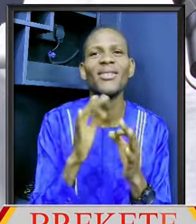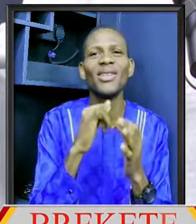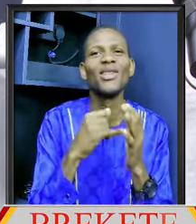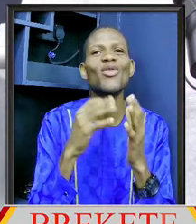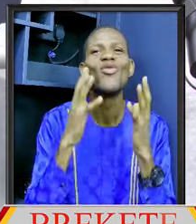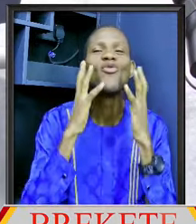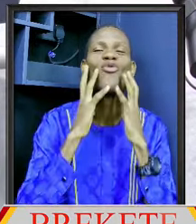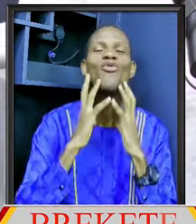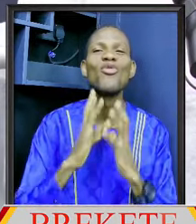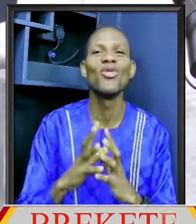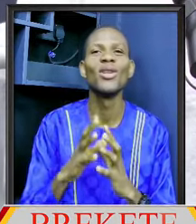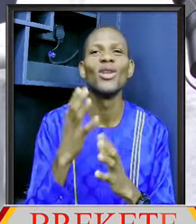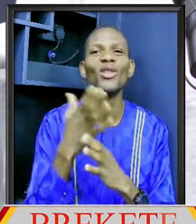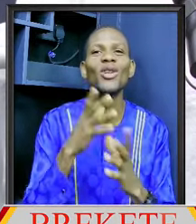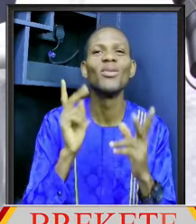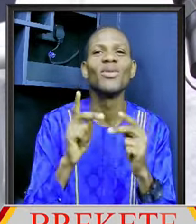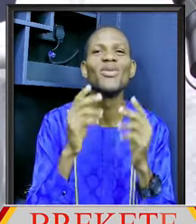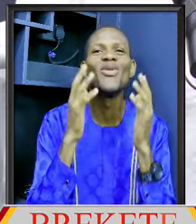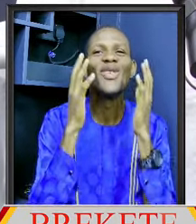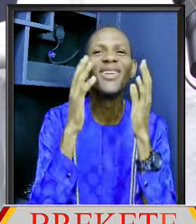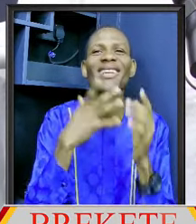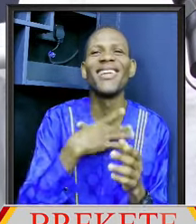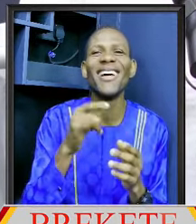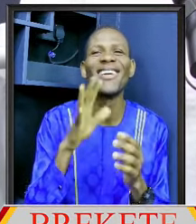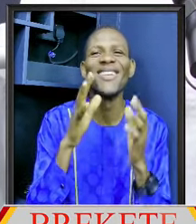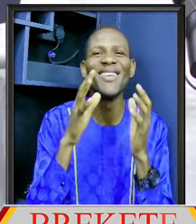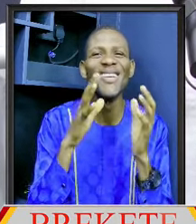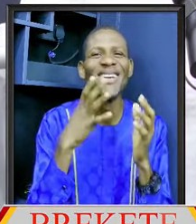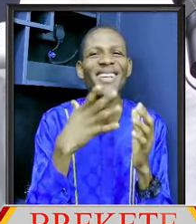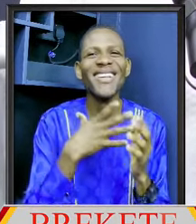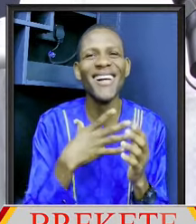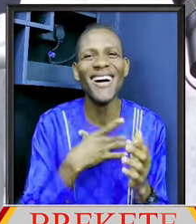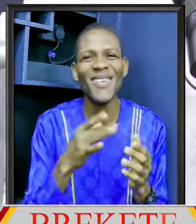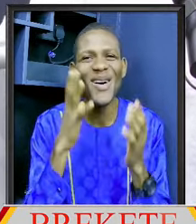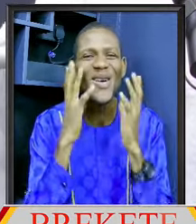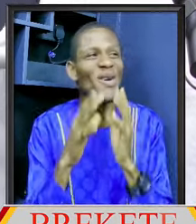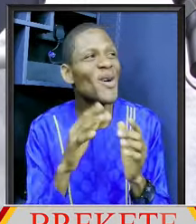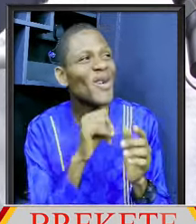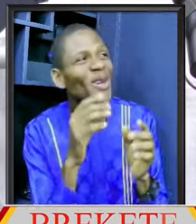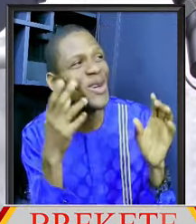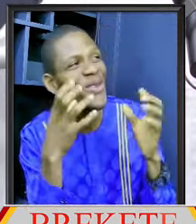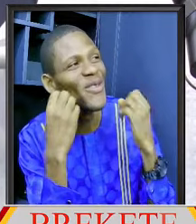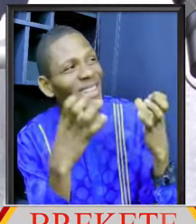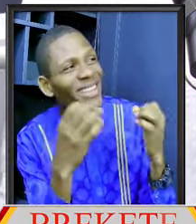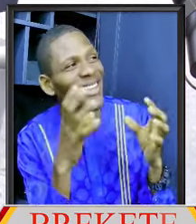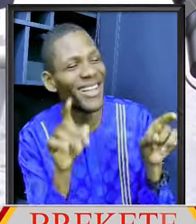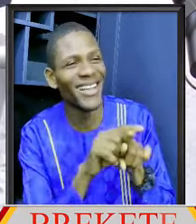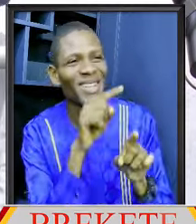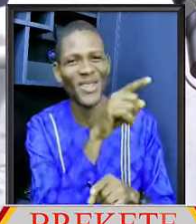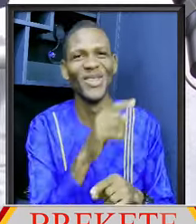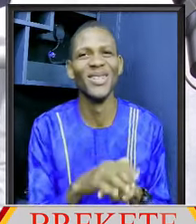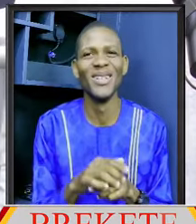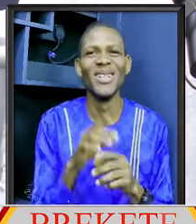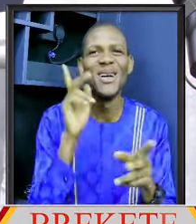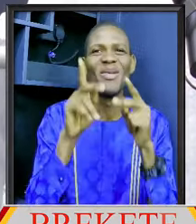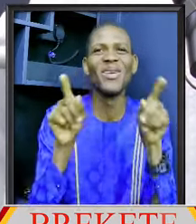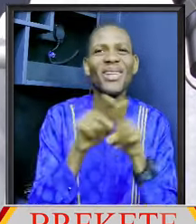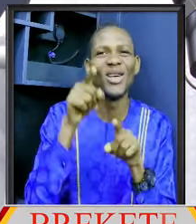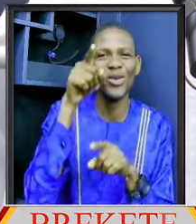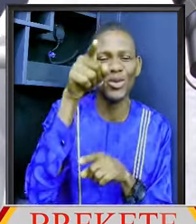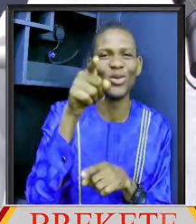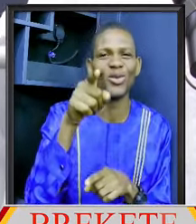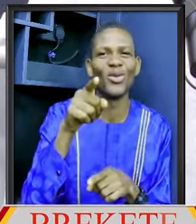you don't say join. They get many people like my own, you don't join like this. You know, people like you are